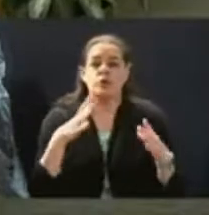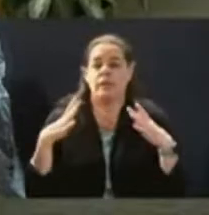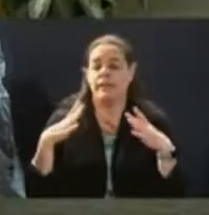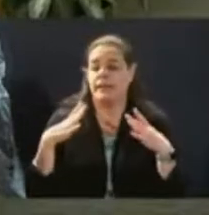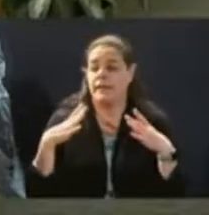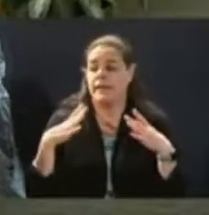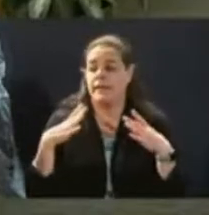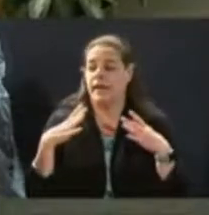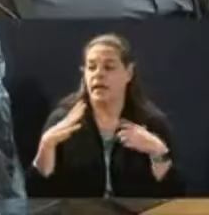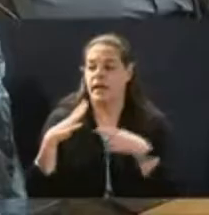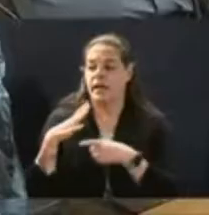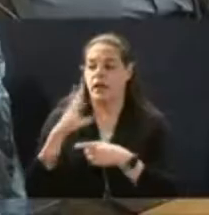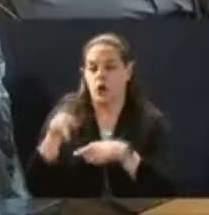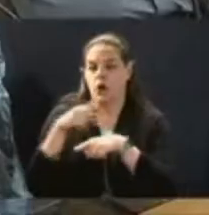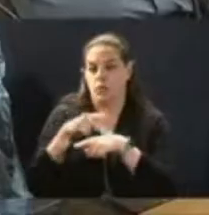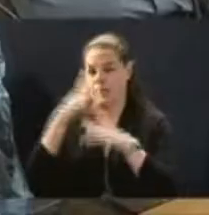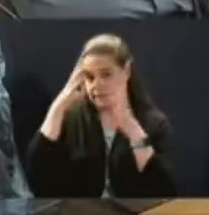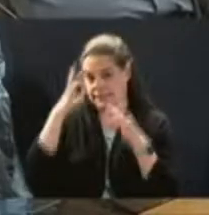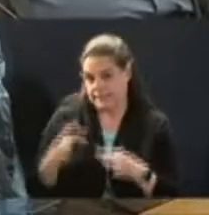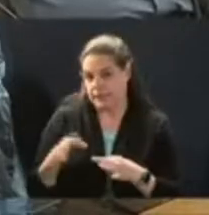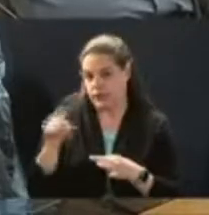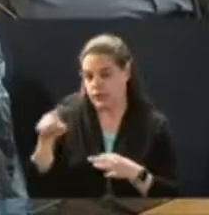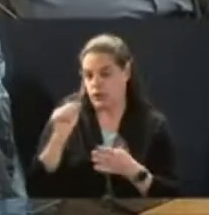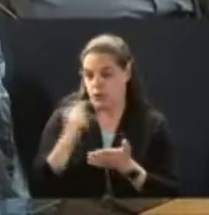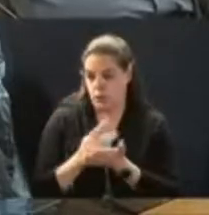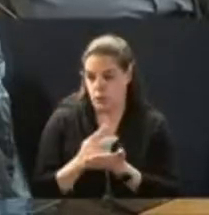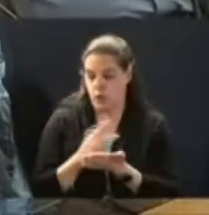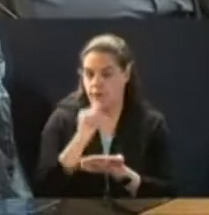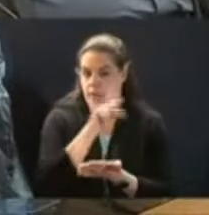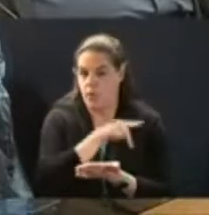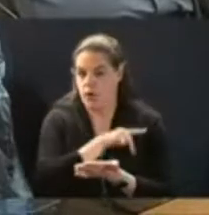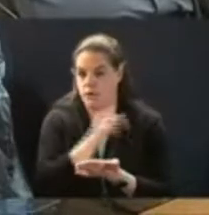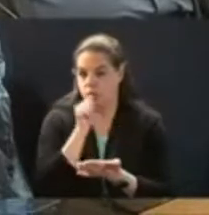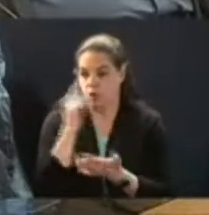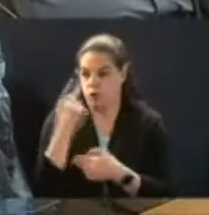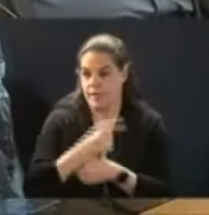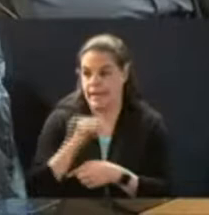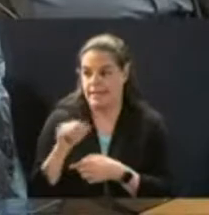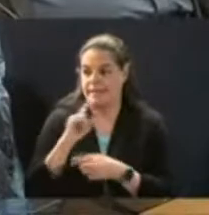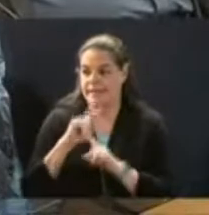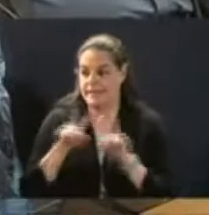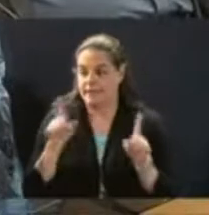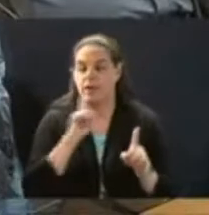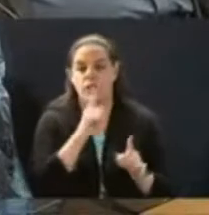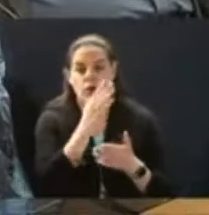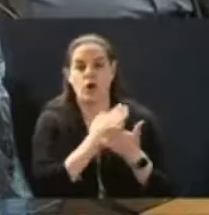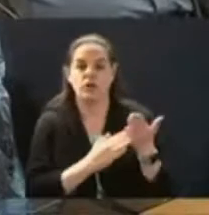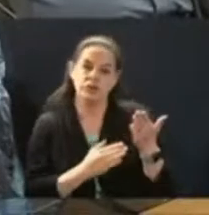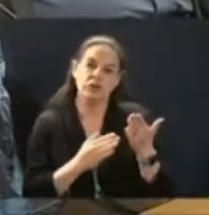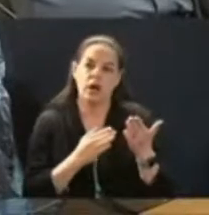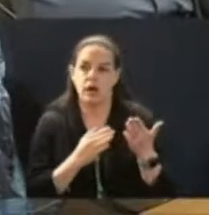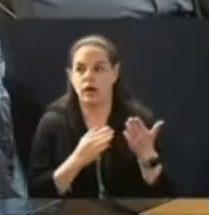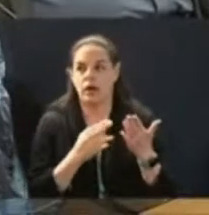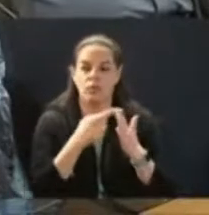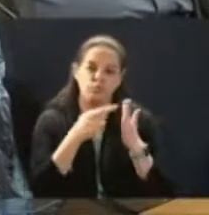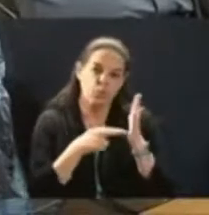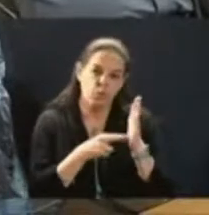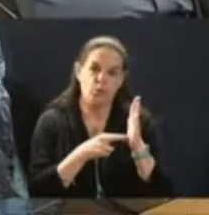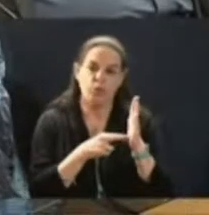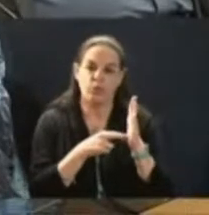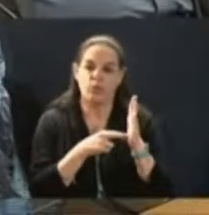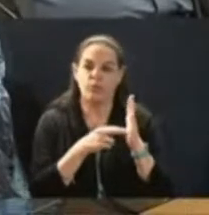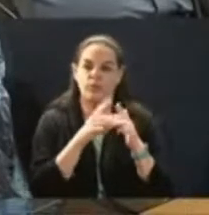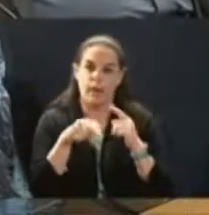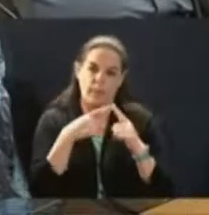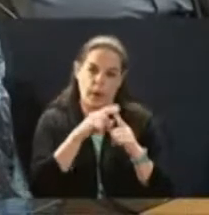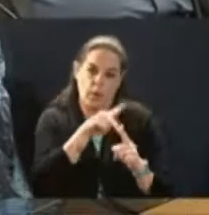it is at the discretion of the principal to approve a personal day, which is different. There are some parameters around the personal day. There can't